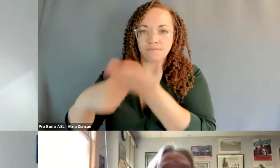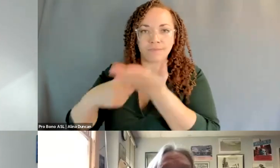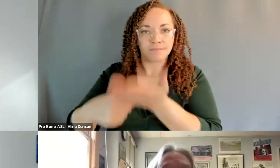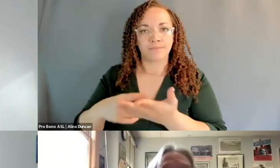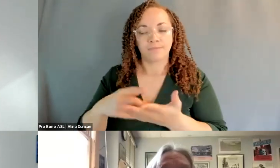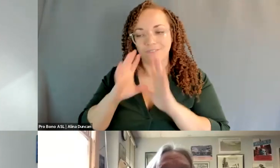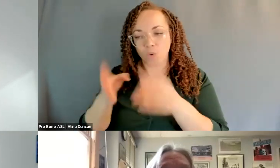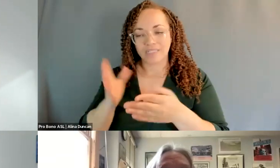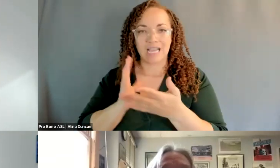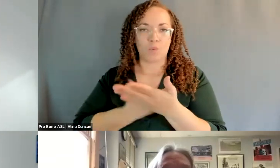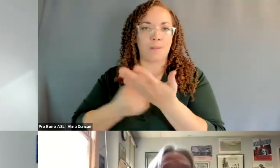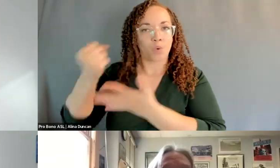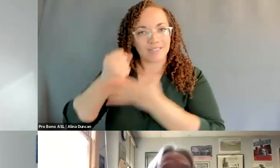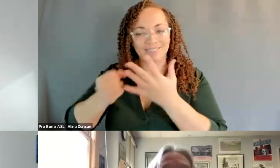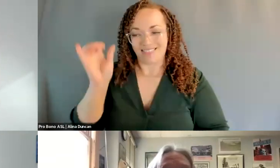priorities.